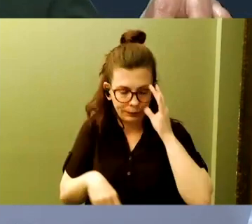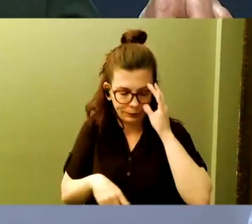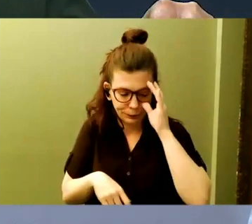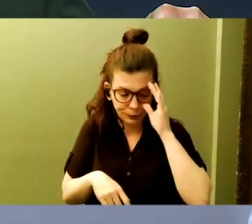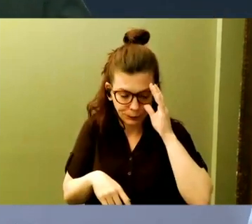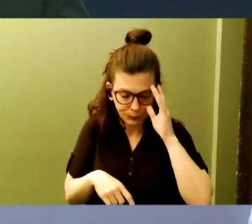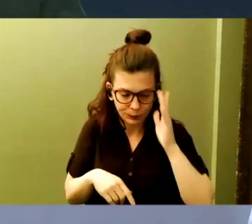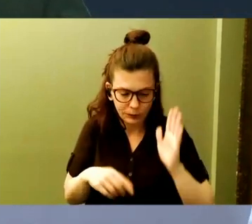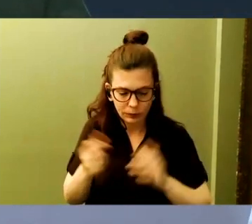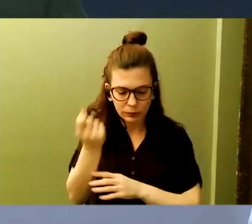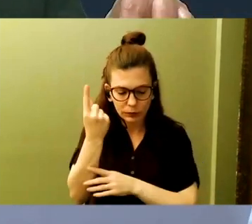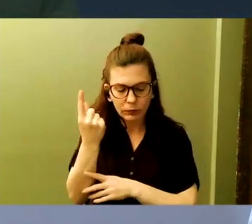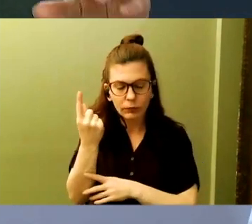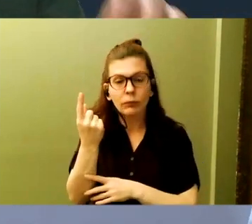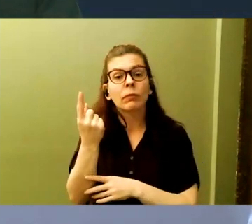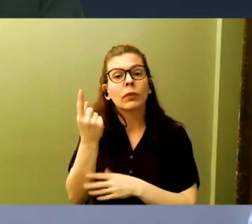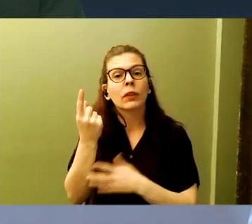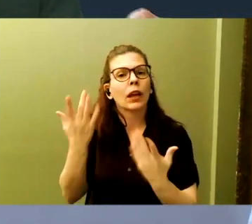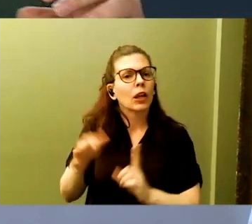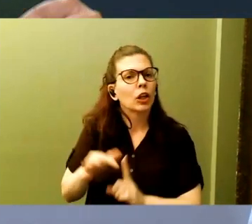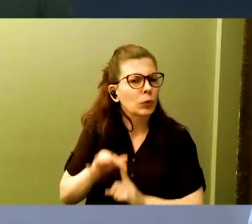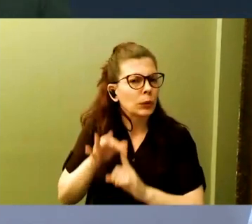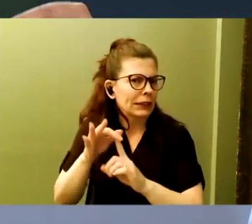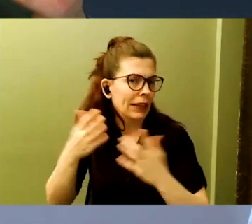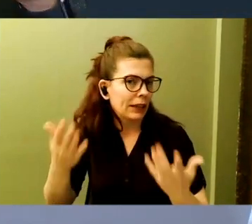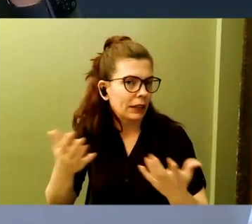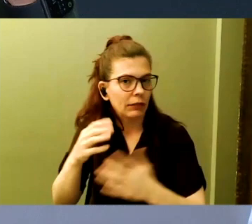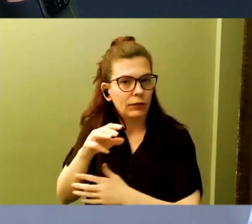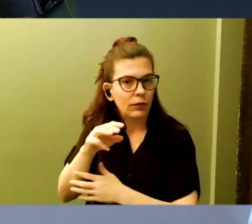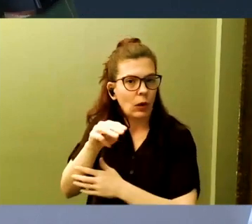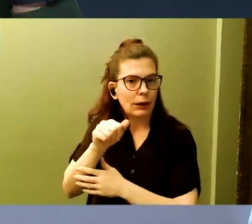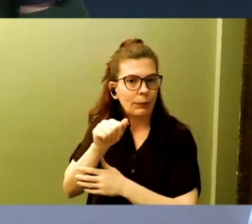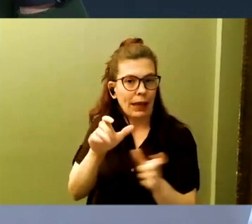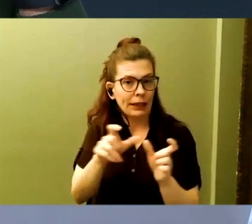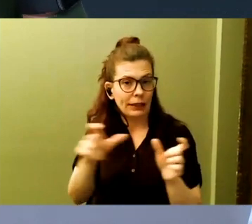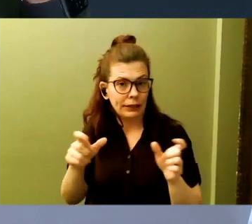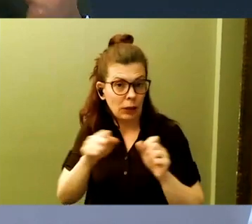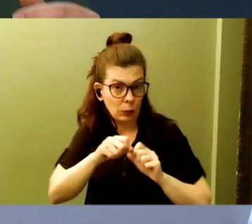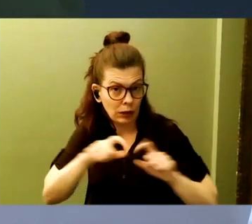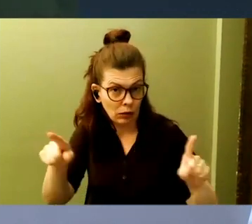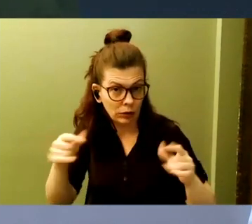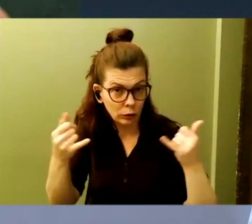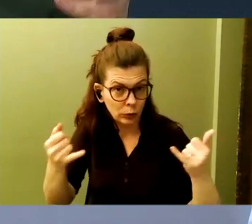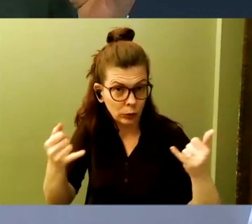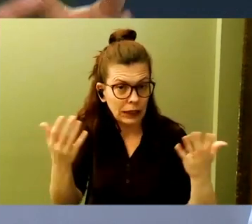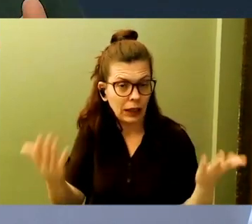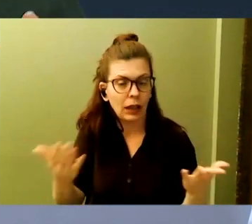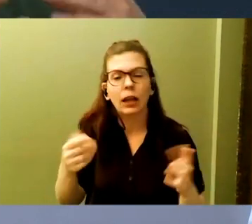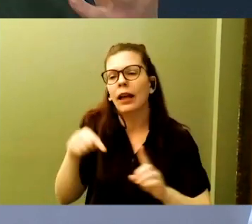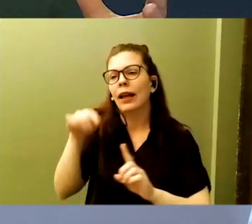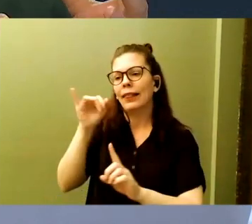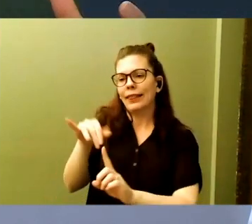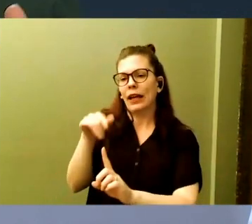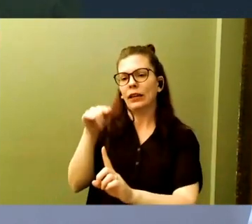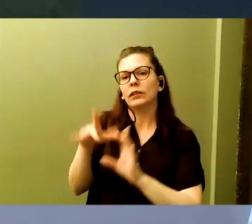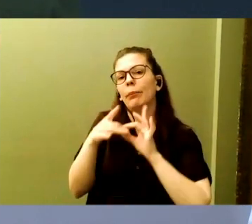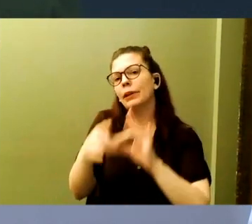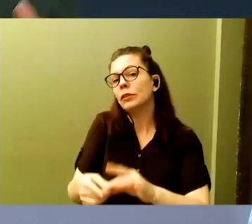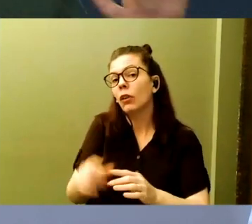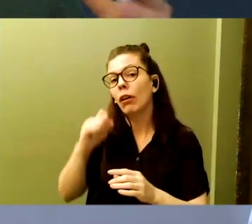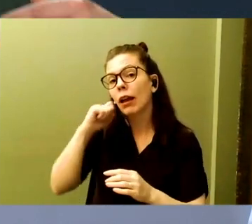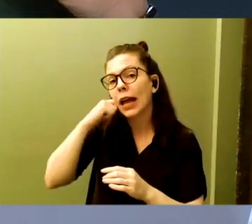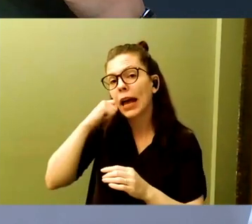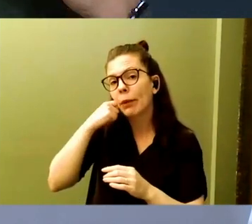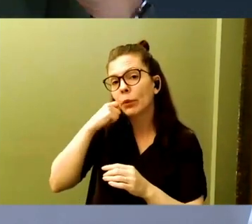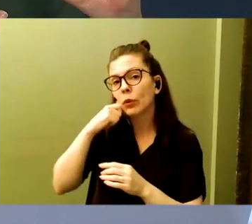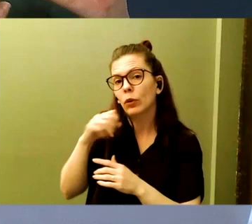what is unique about the M1 Mac instances that we launched today is it's based on Apple's M1